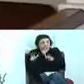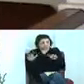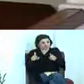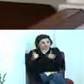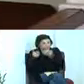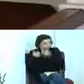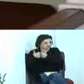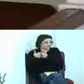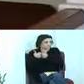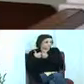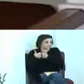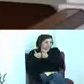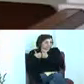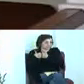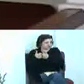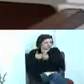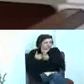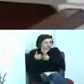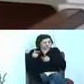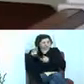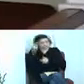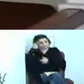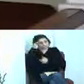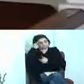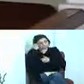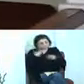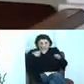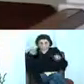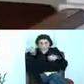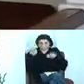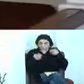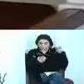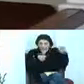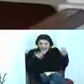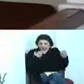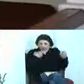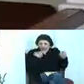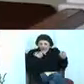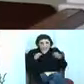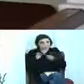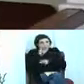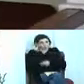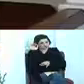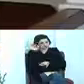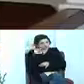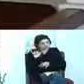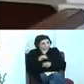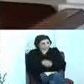mentally, emotionally, and spiritually.